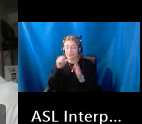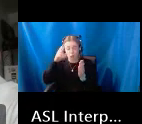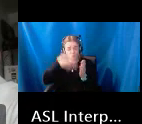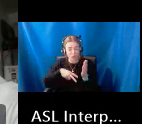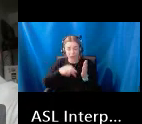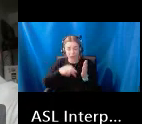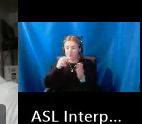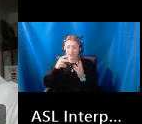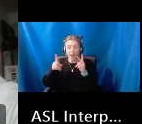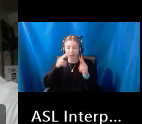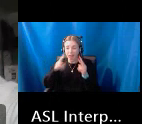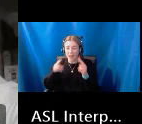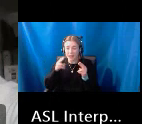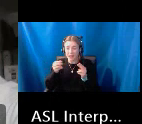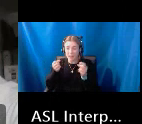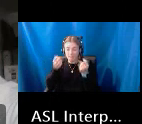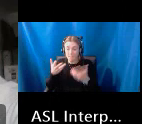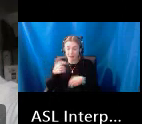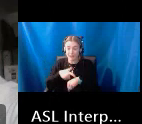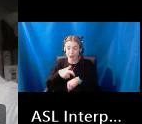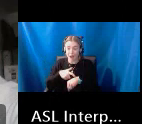Remember, everything that you write, you own.